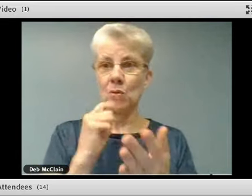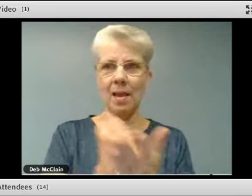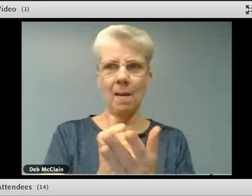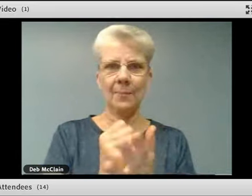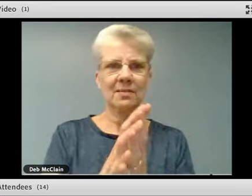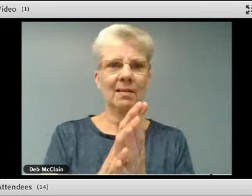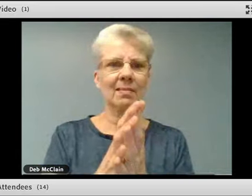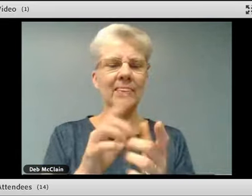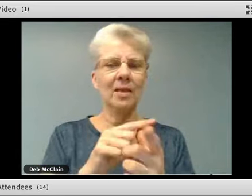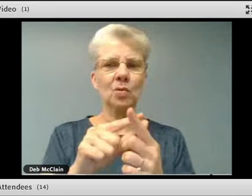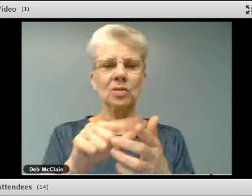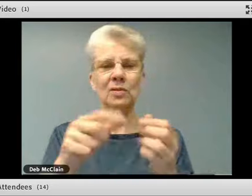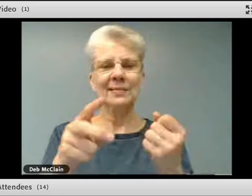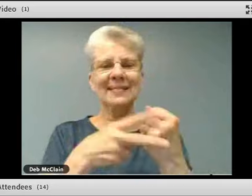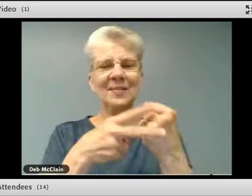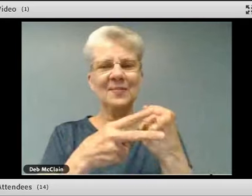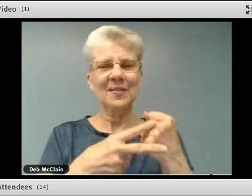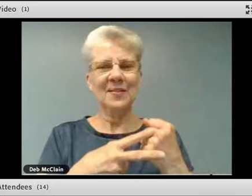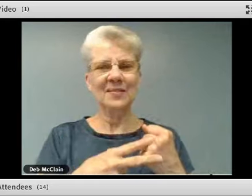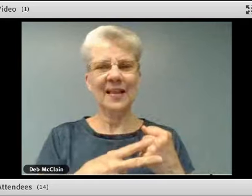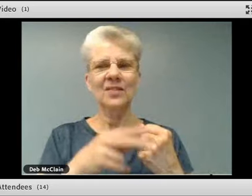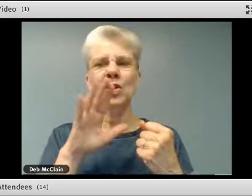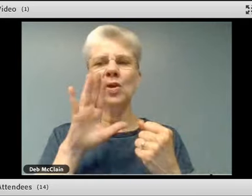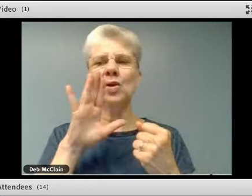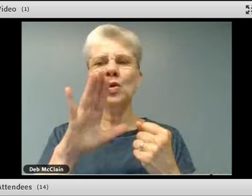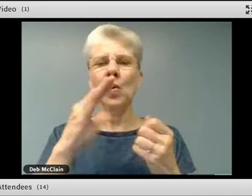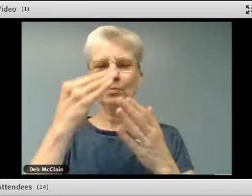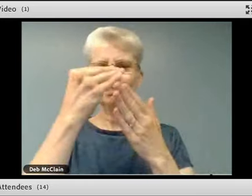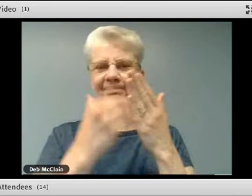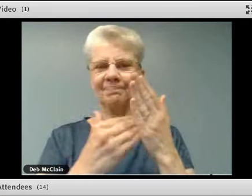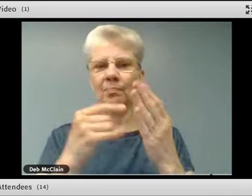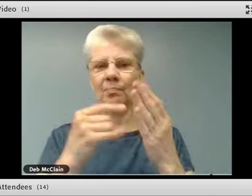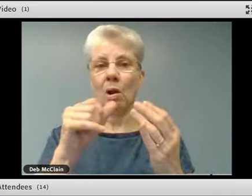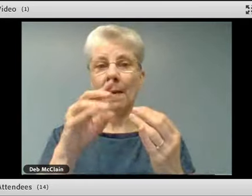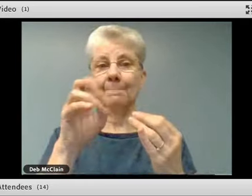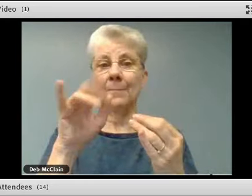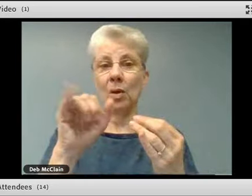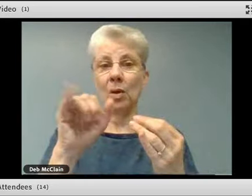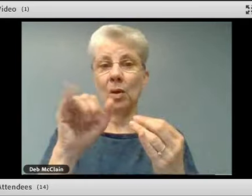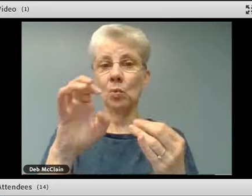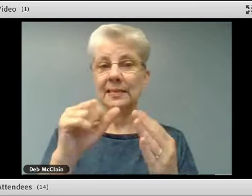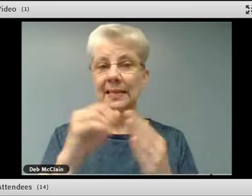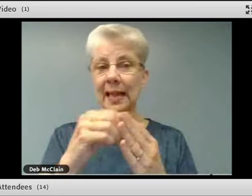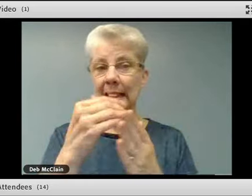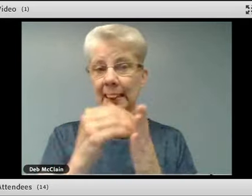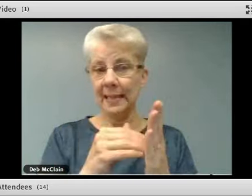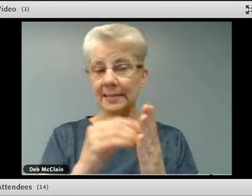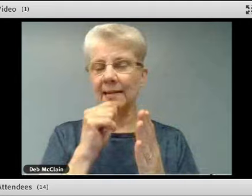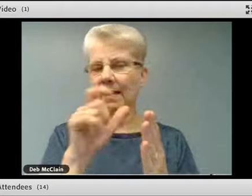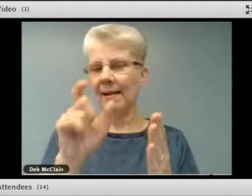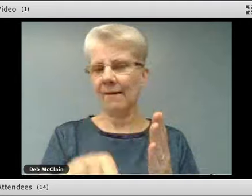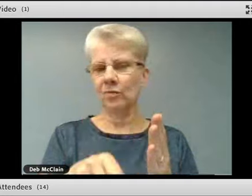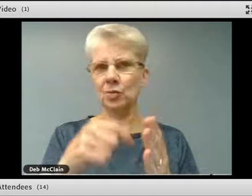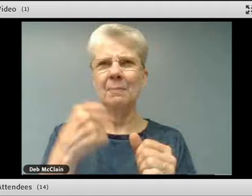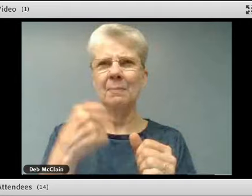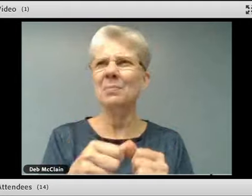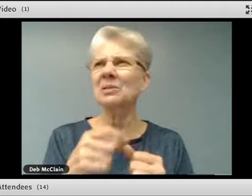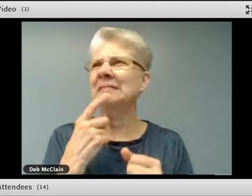saving your primary sources in a list without having to remember what they are